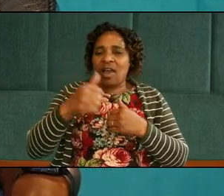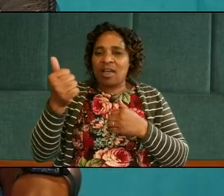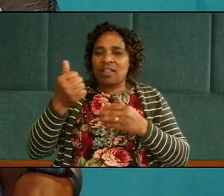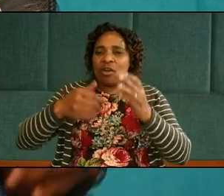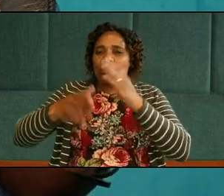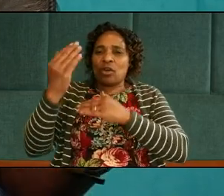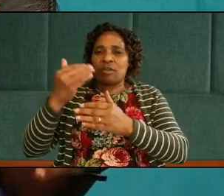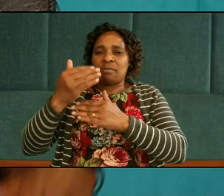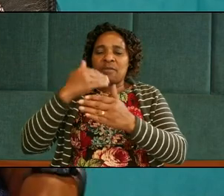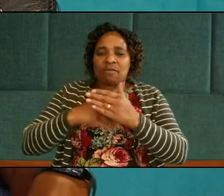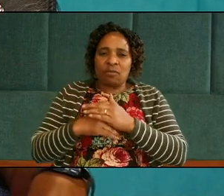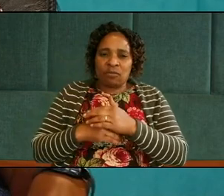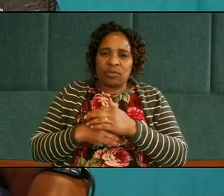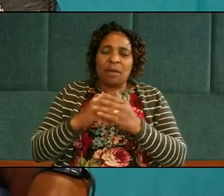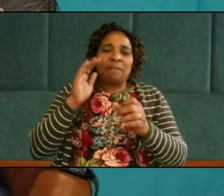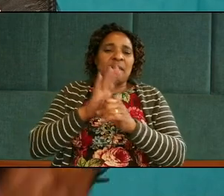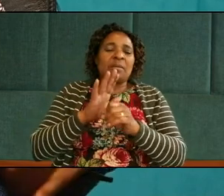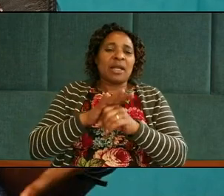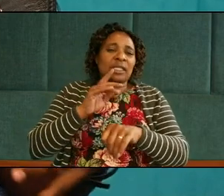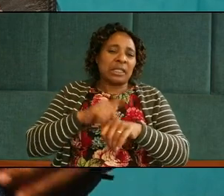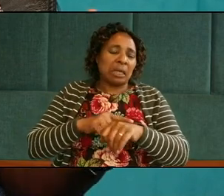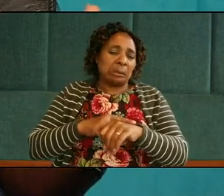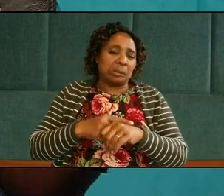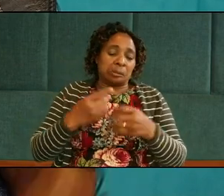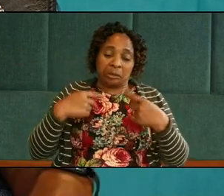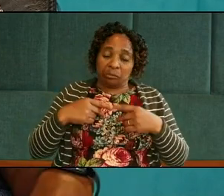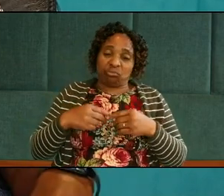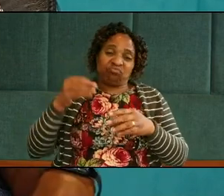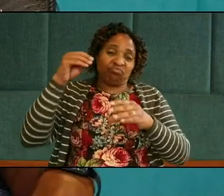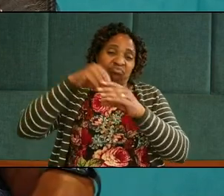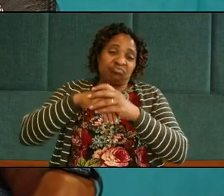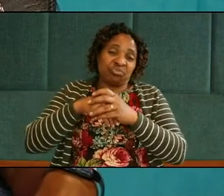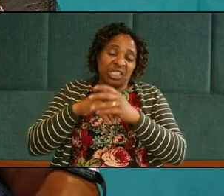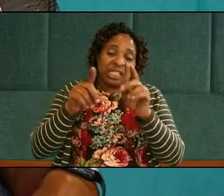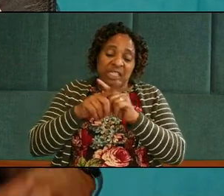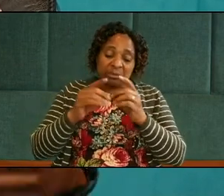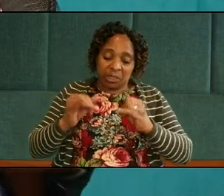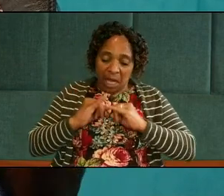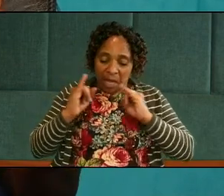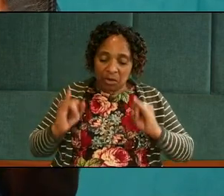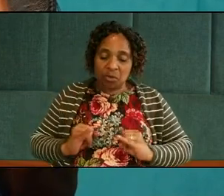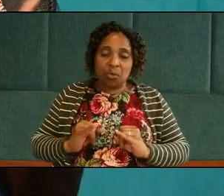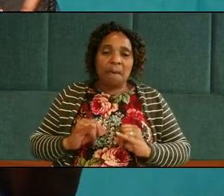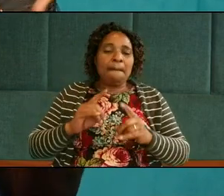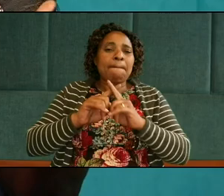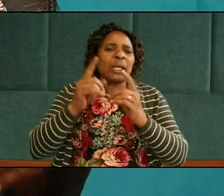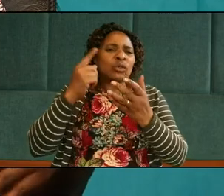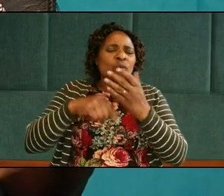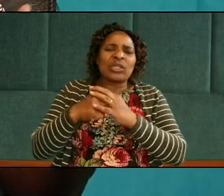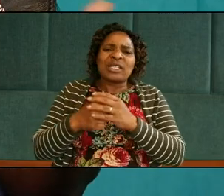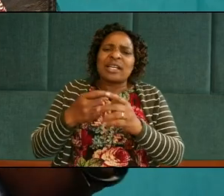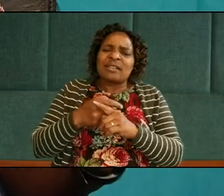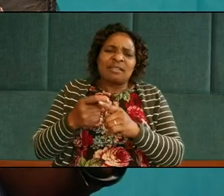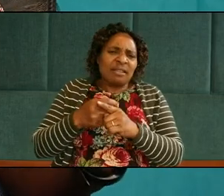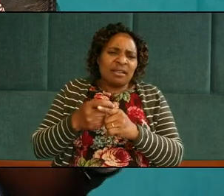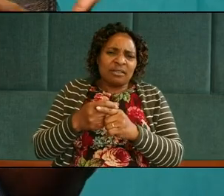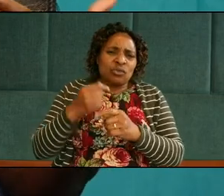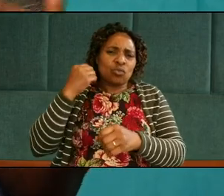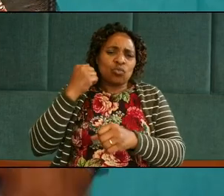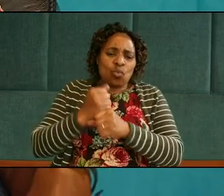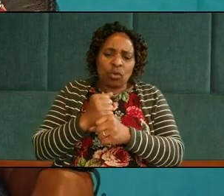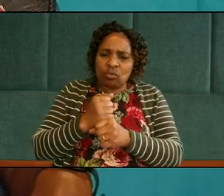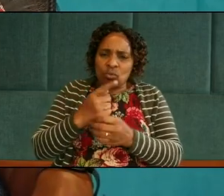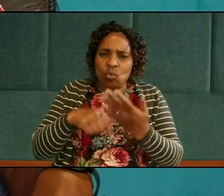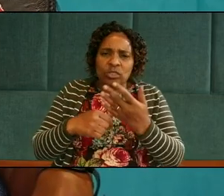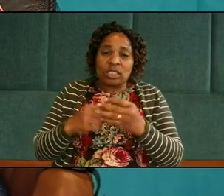before me. A lot of the times, people tend to put money as a god, right? But what tithe, what stewardship